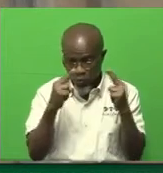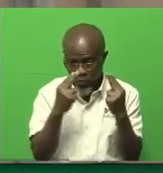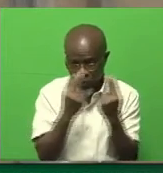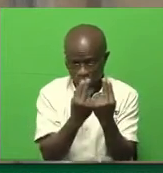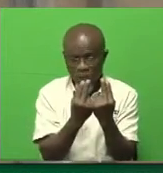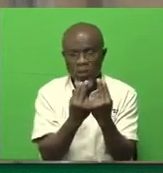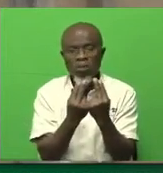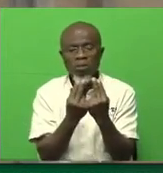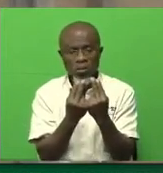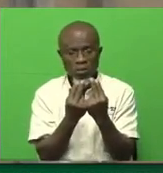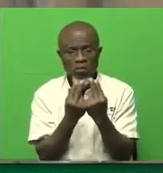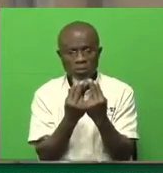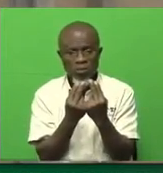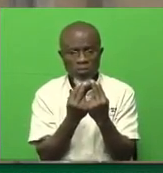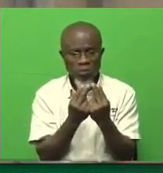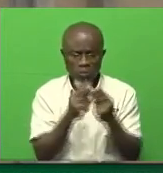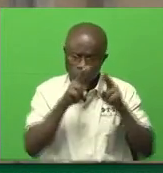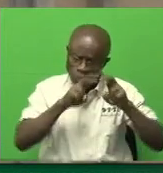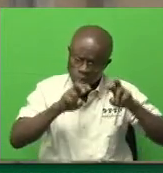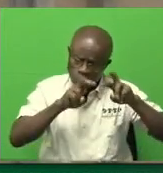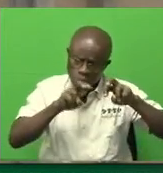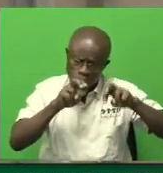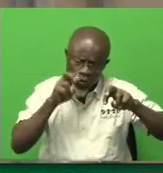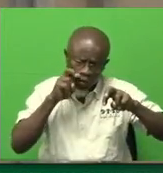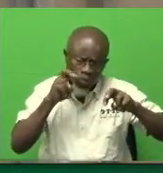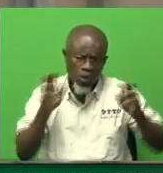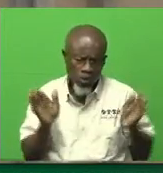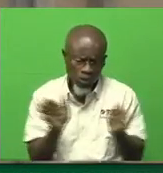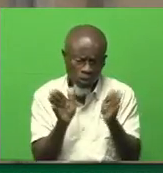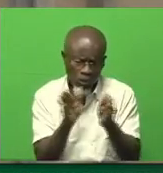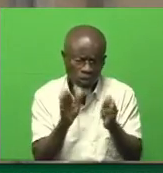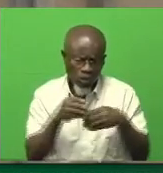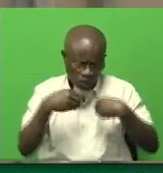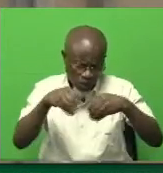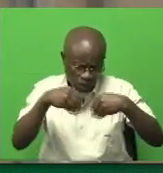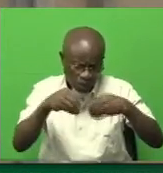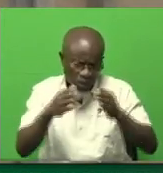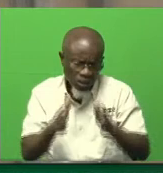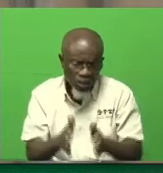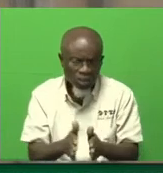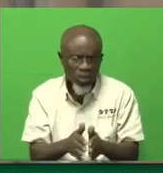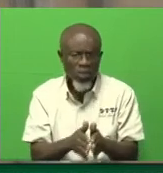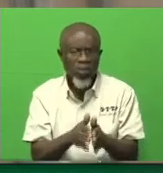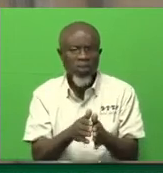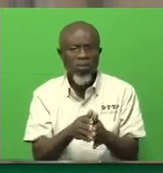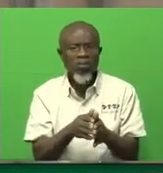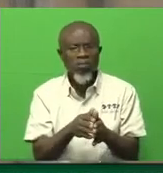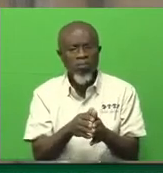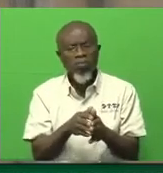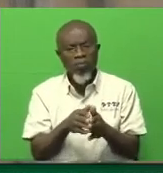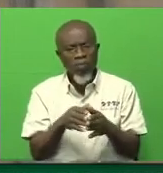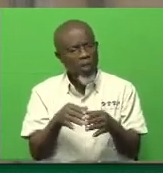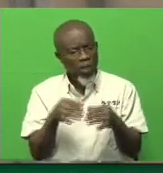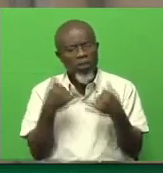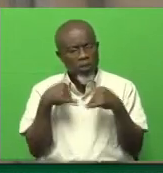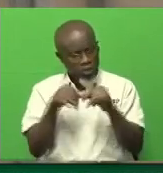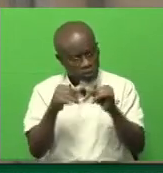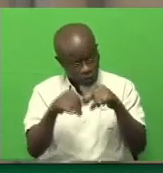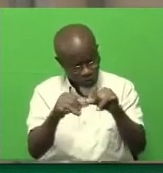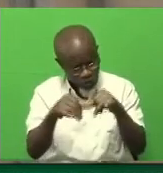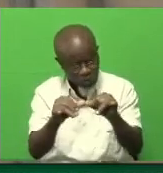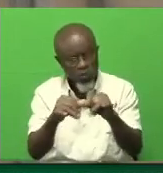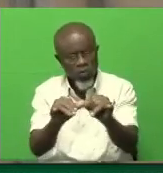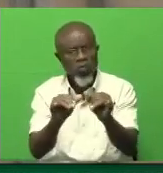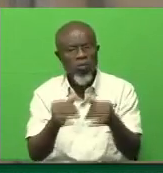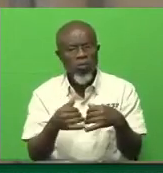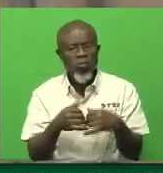assessments assessments to sensitize sellers of tobacco products and that is ongoing so we have been